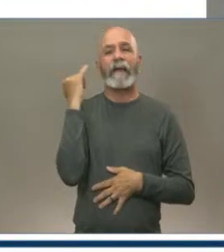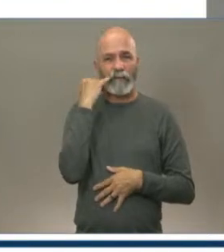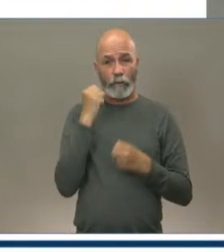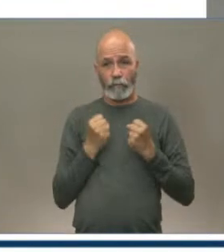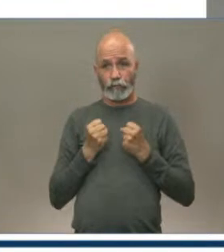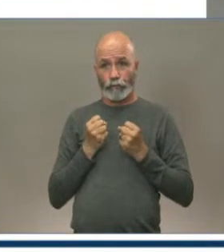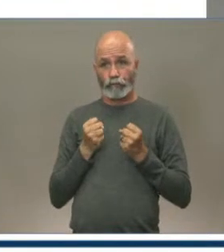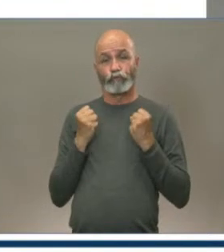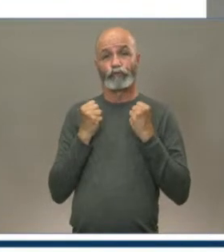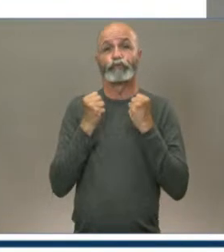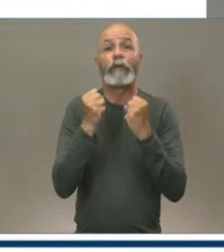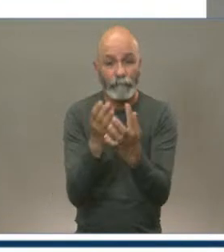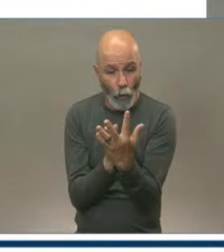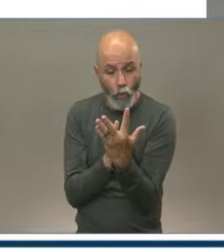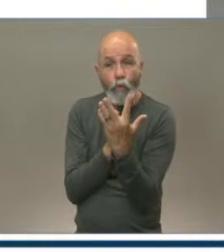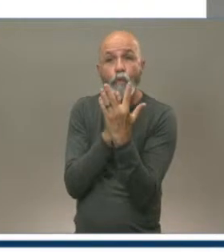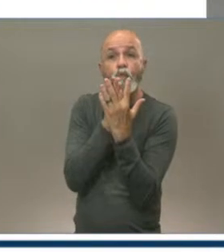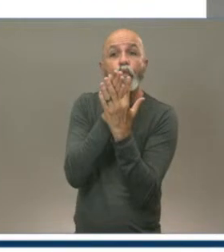with anybody else.